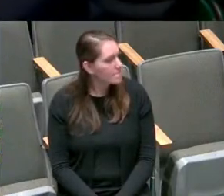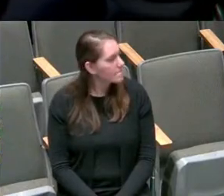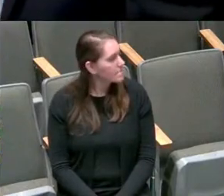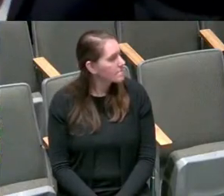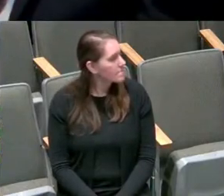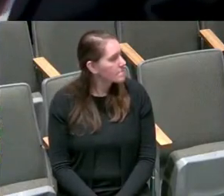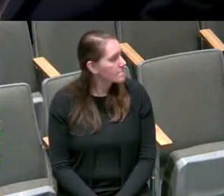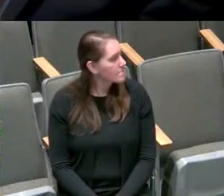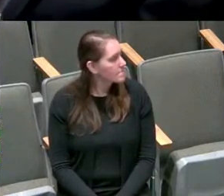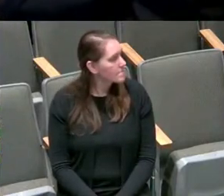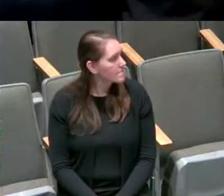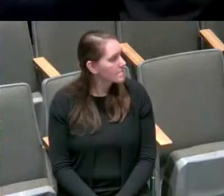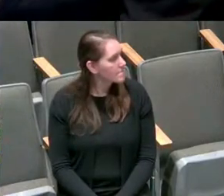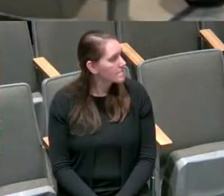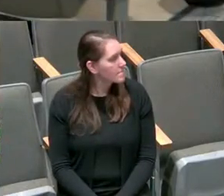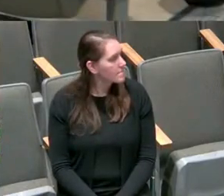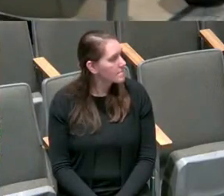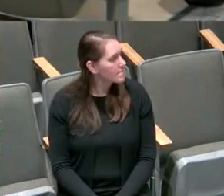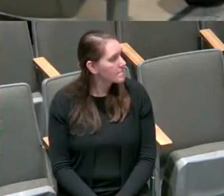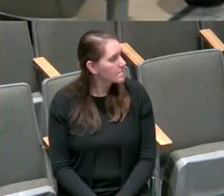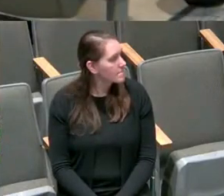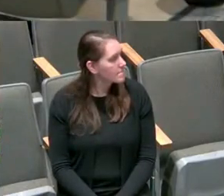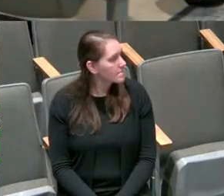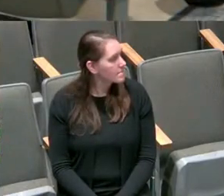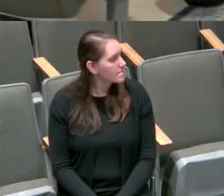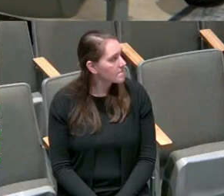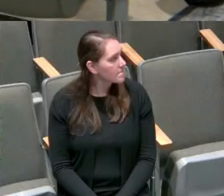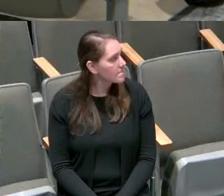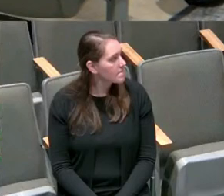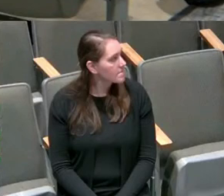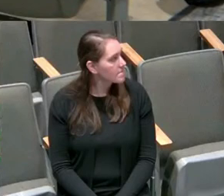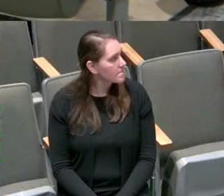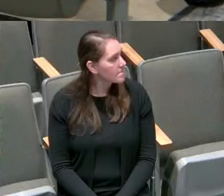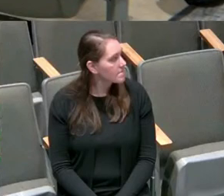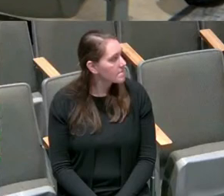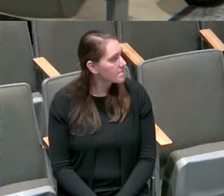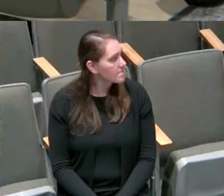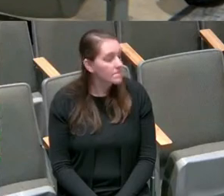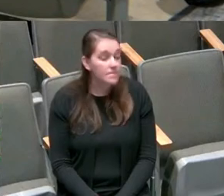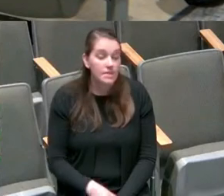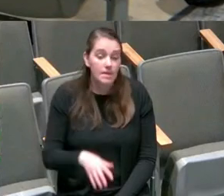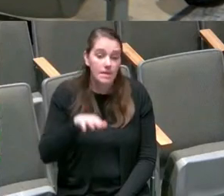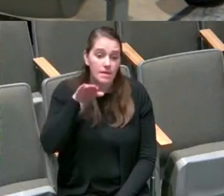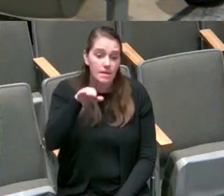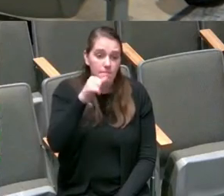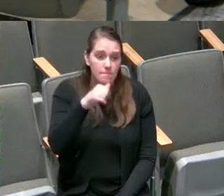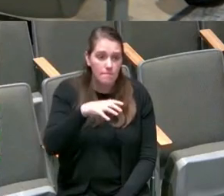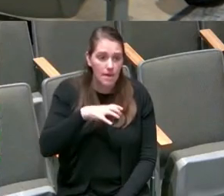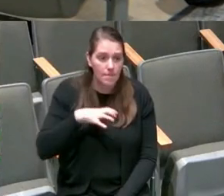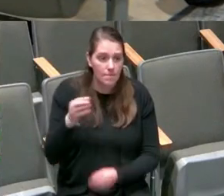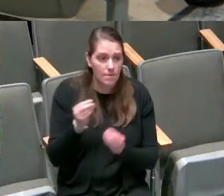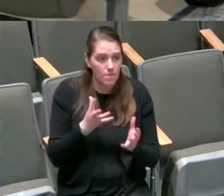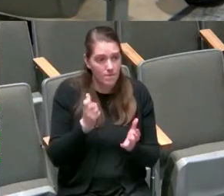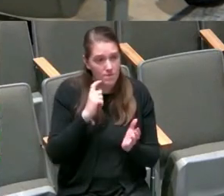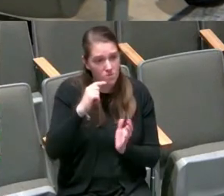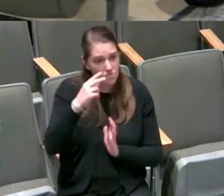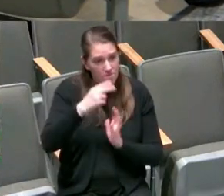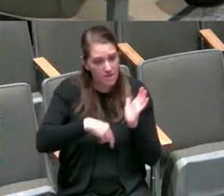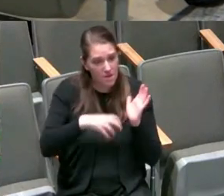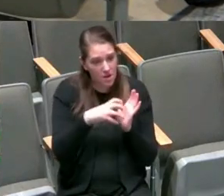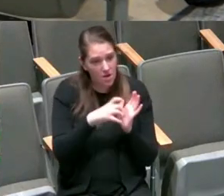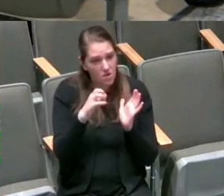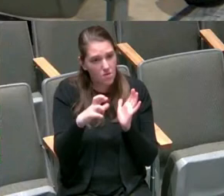thank you Madam moderator do you want me to read the article or the motion